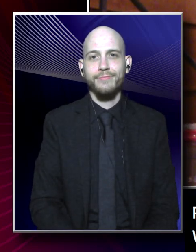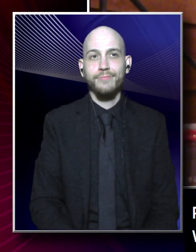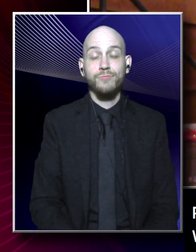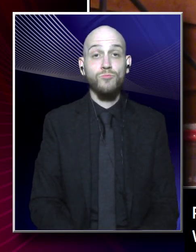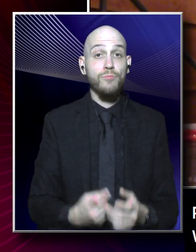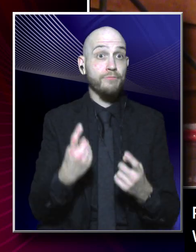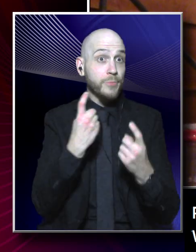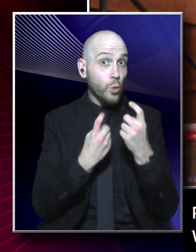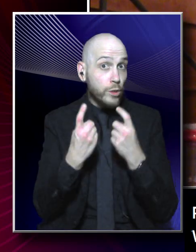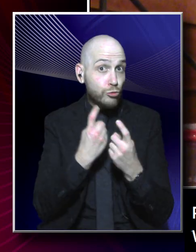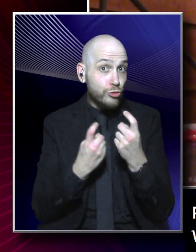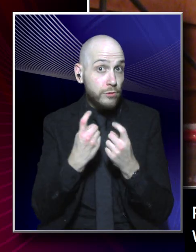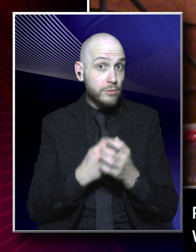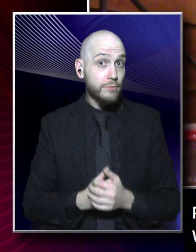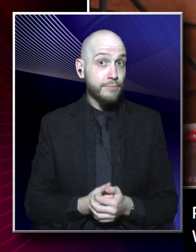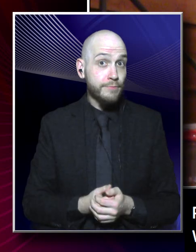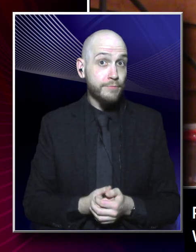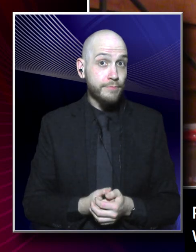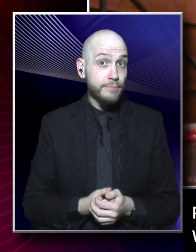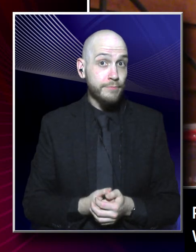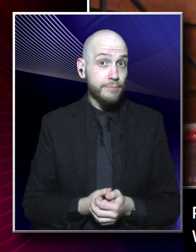Any questions?